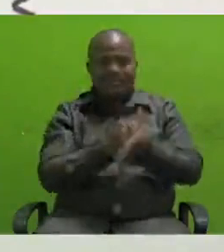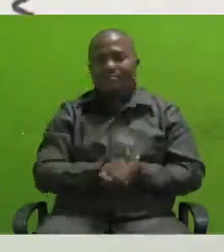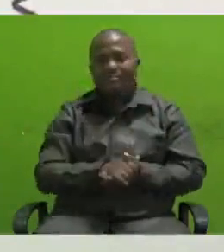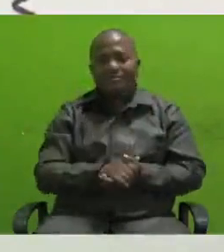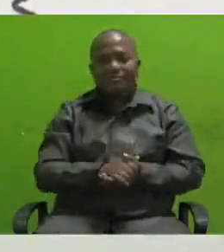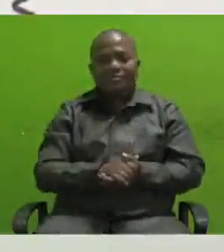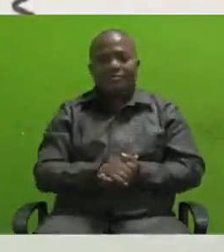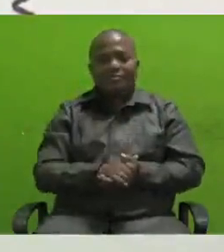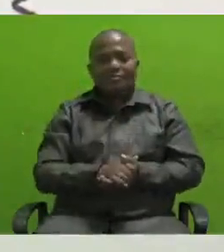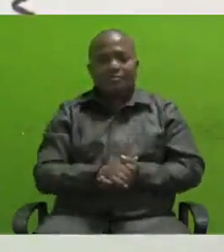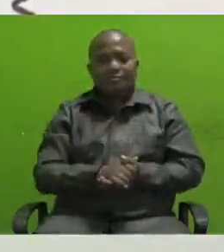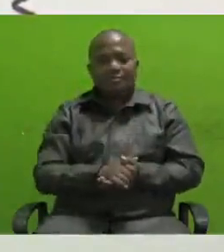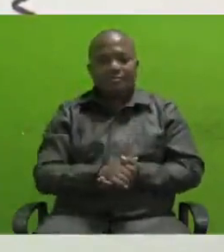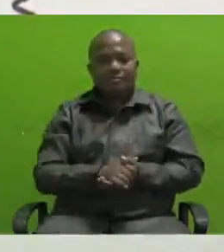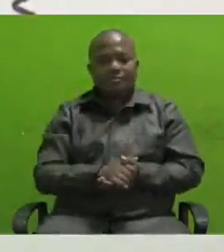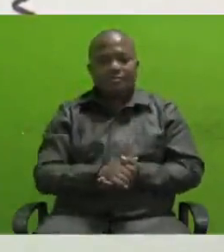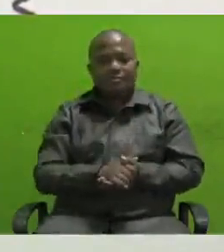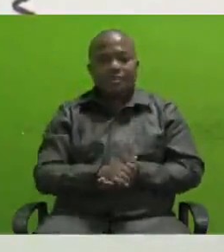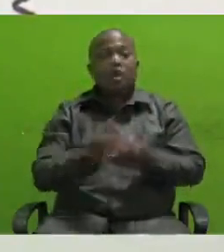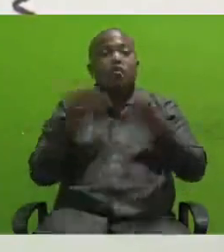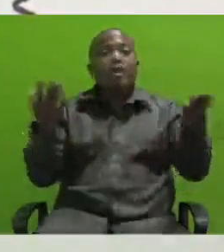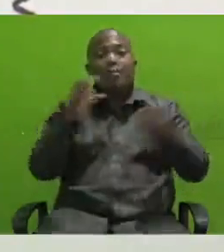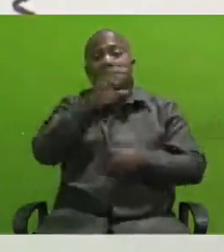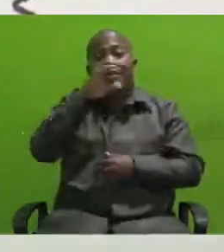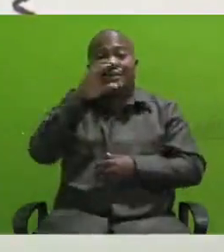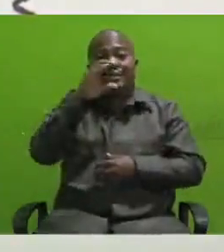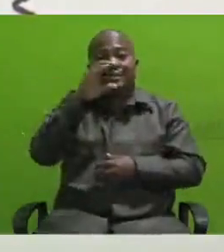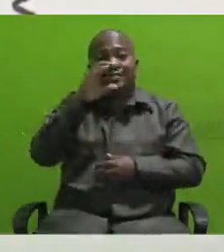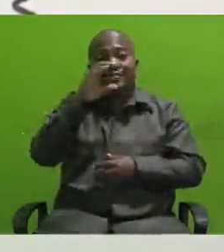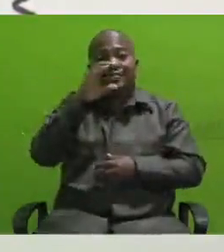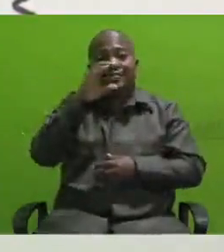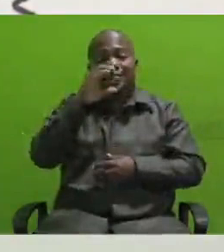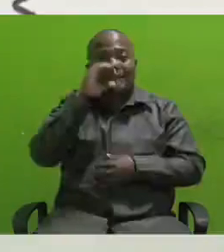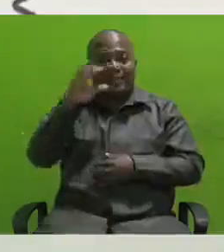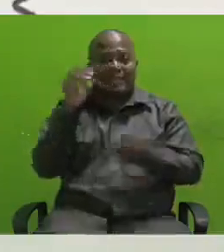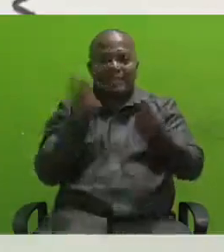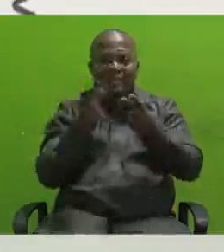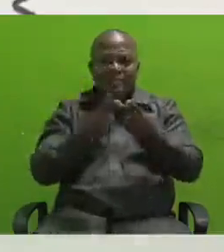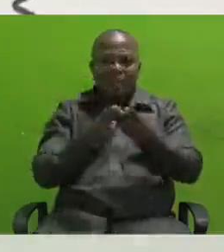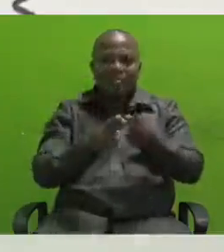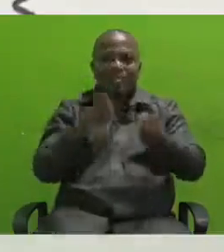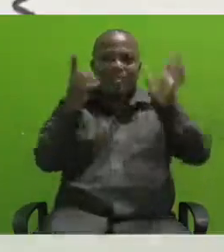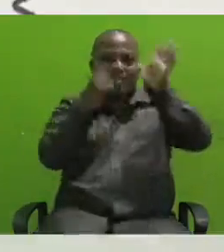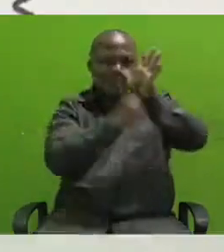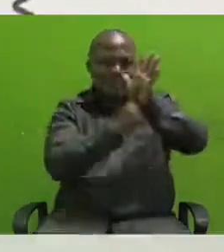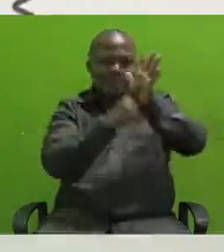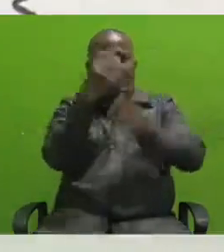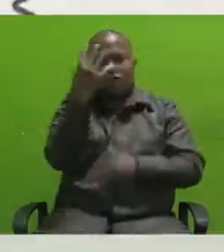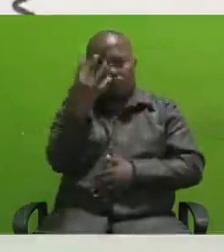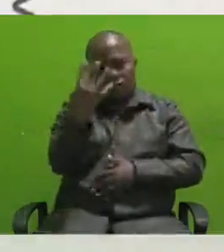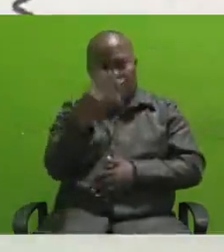16. Negative 16. What about c? Yes, c is 64.